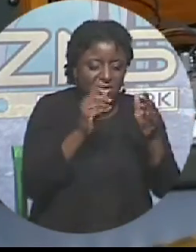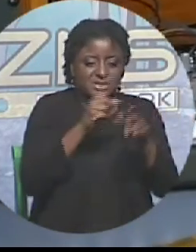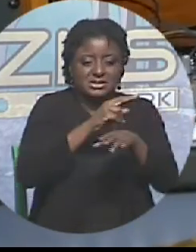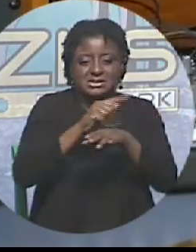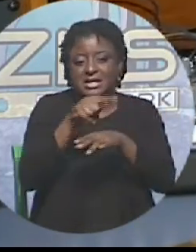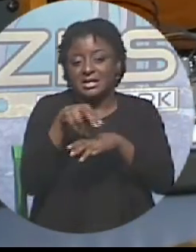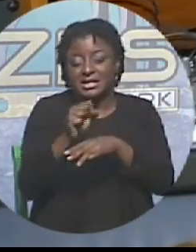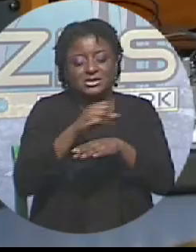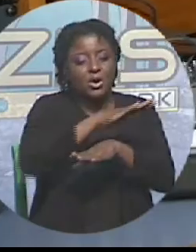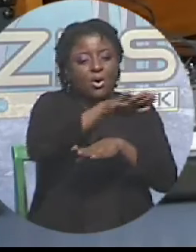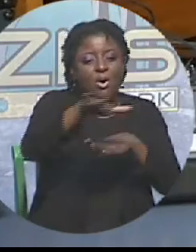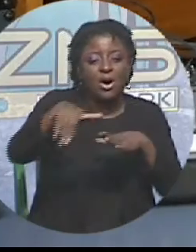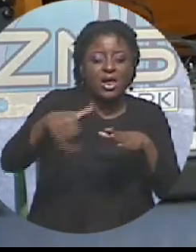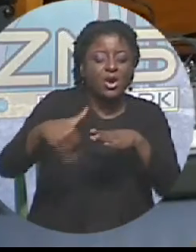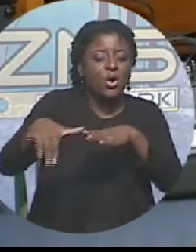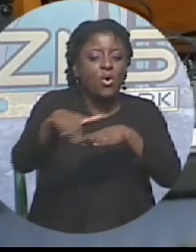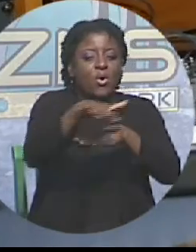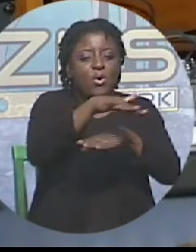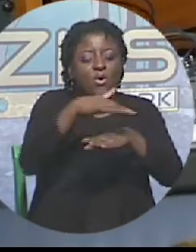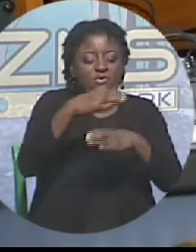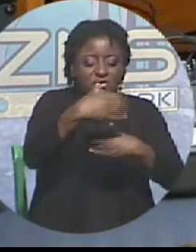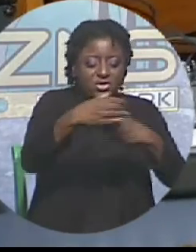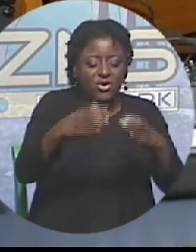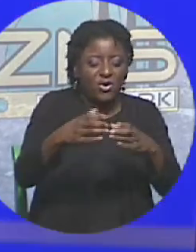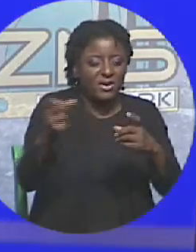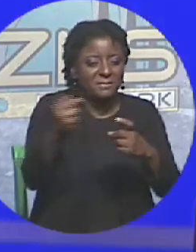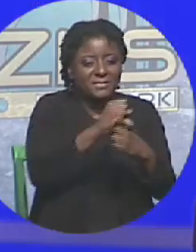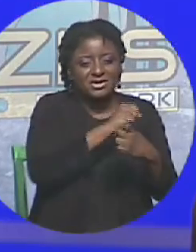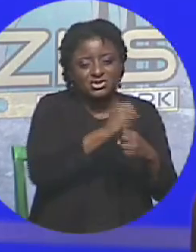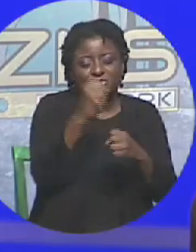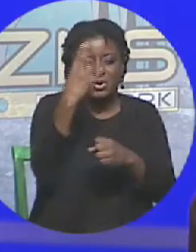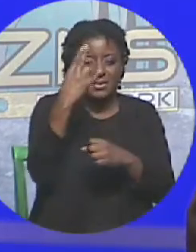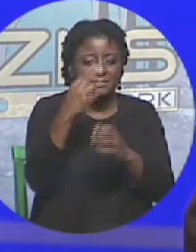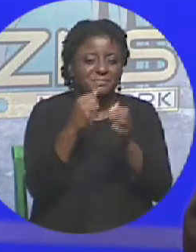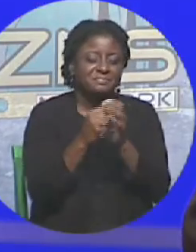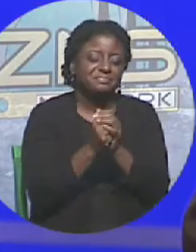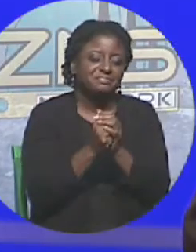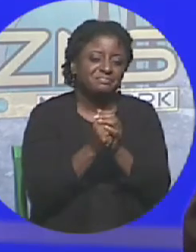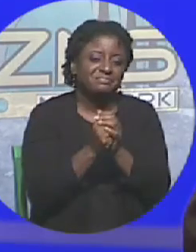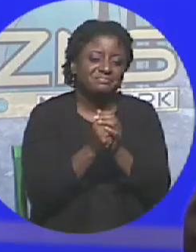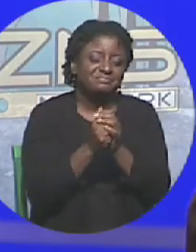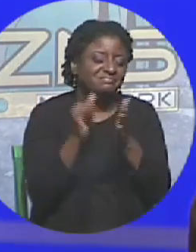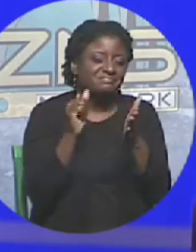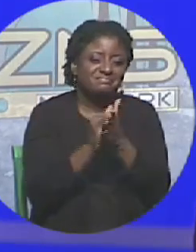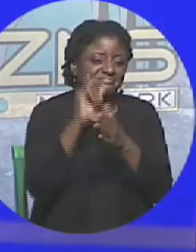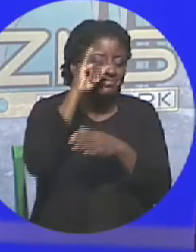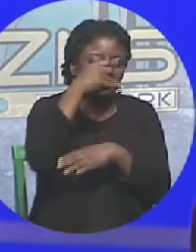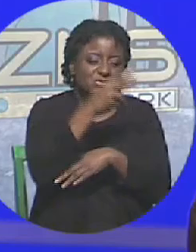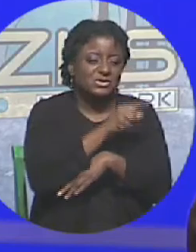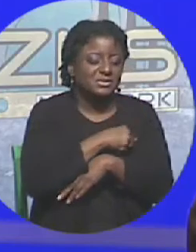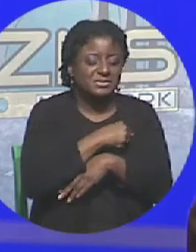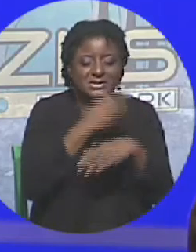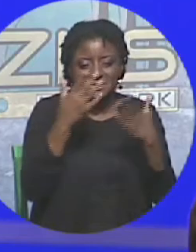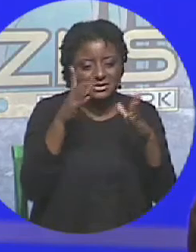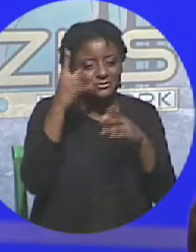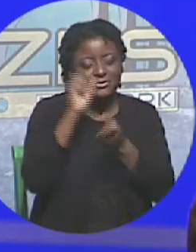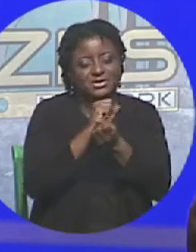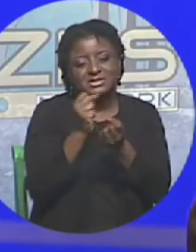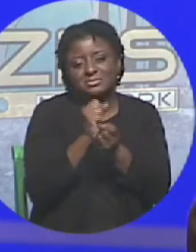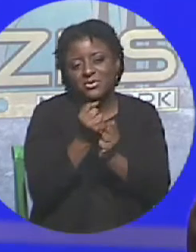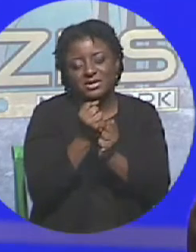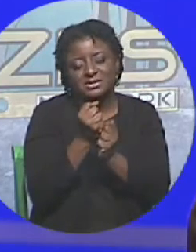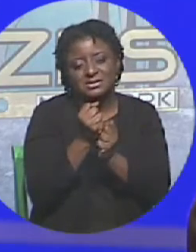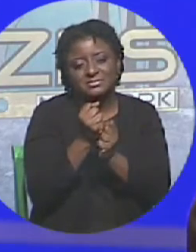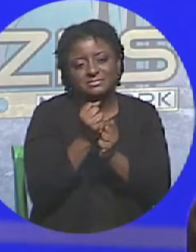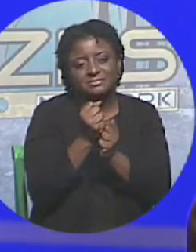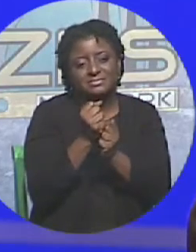over the volleyball court, mashing y'all up, spiking y'all. Oh, that Julian Gibson. And that will do it for